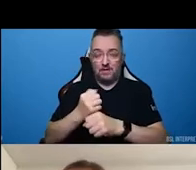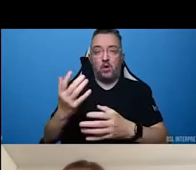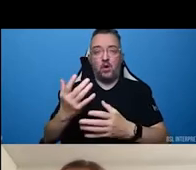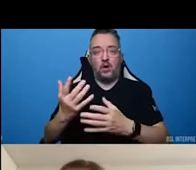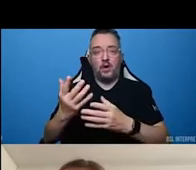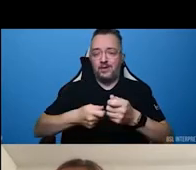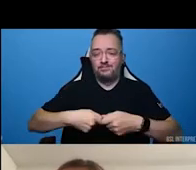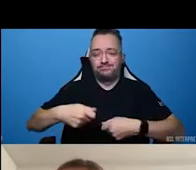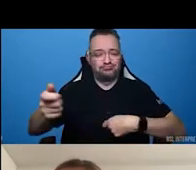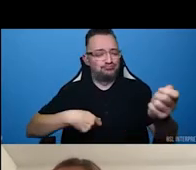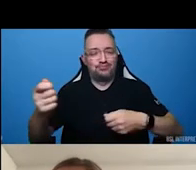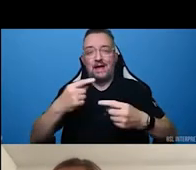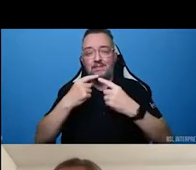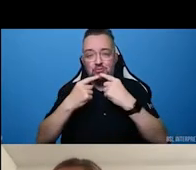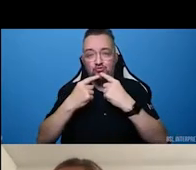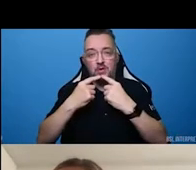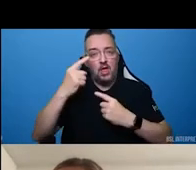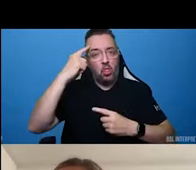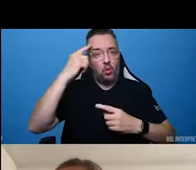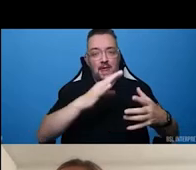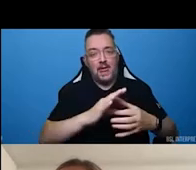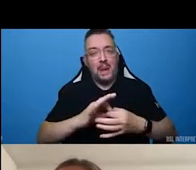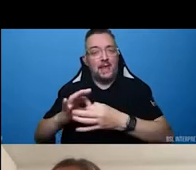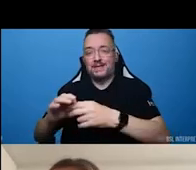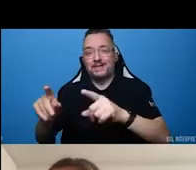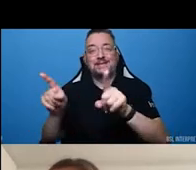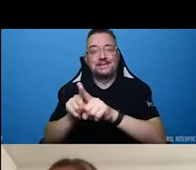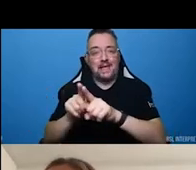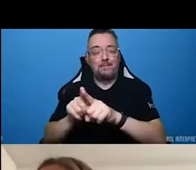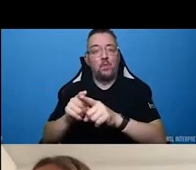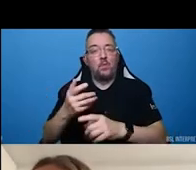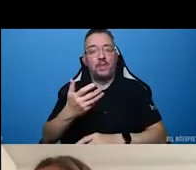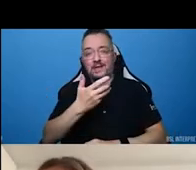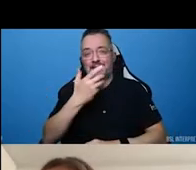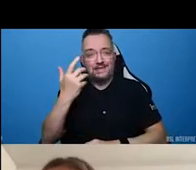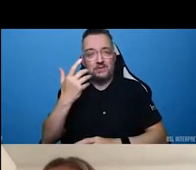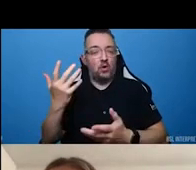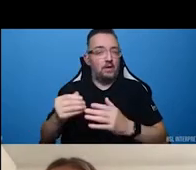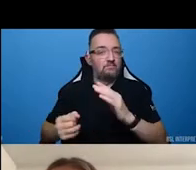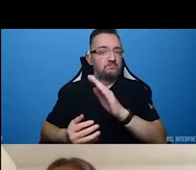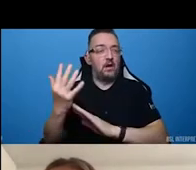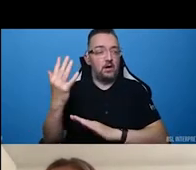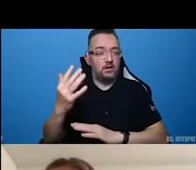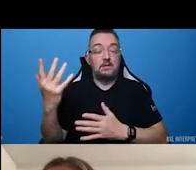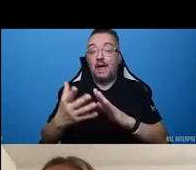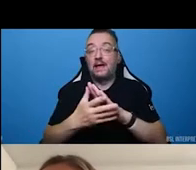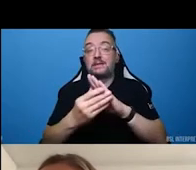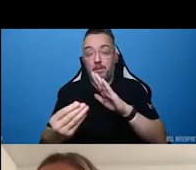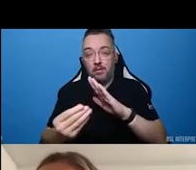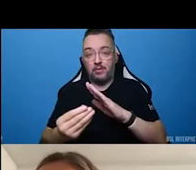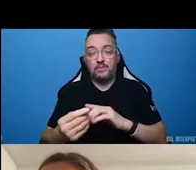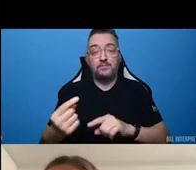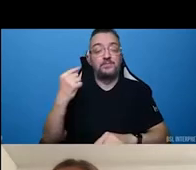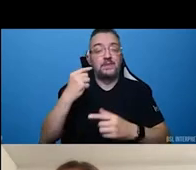inextricably tied to the production and dissemination of heat or fire. And so, for example, even in the